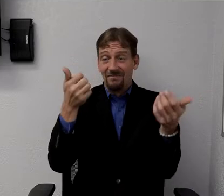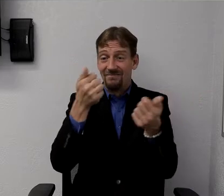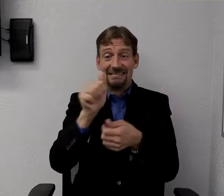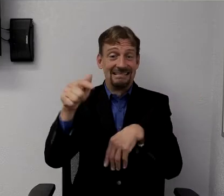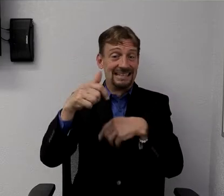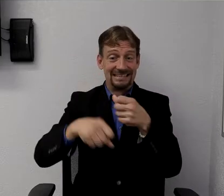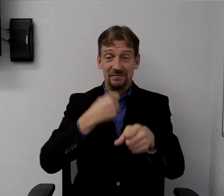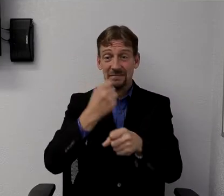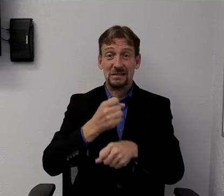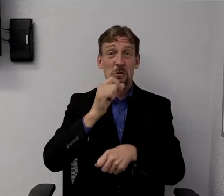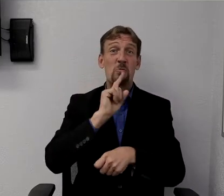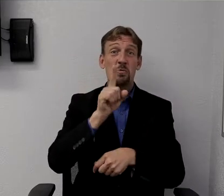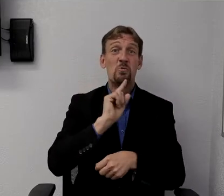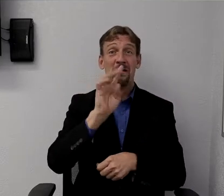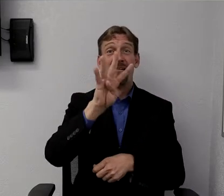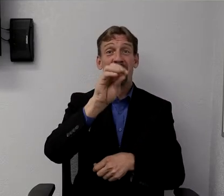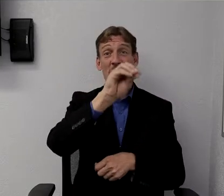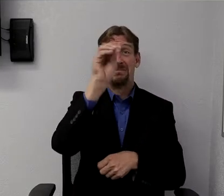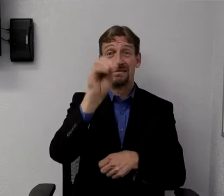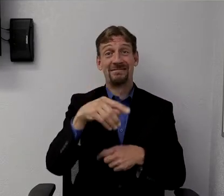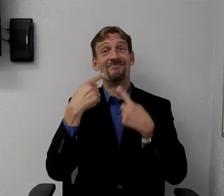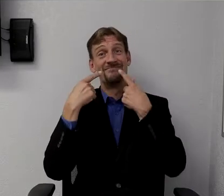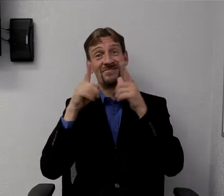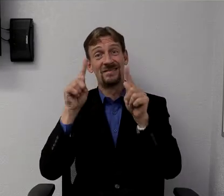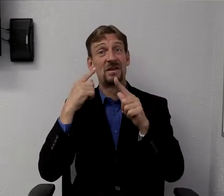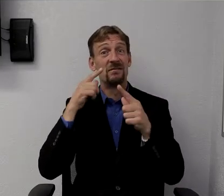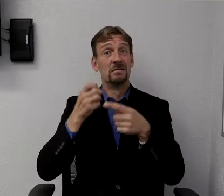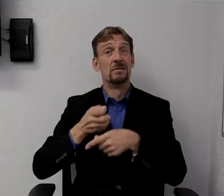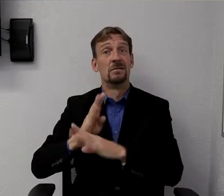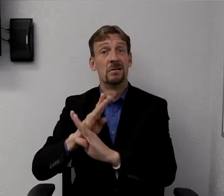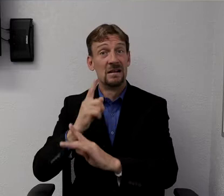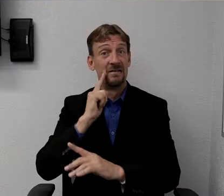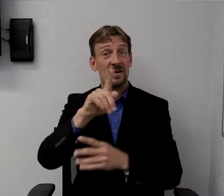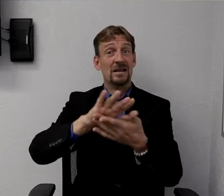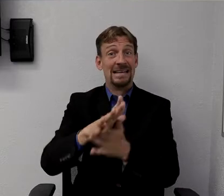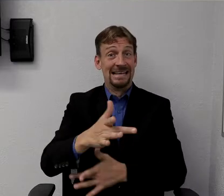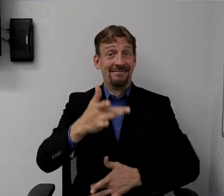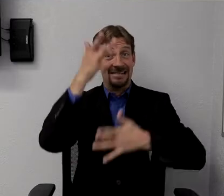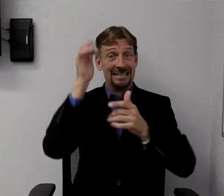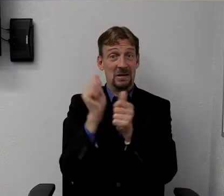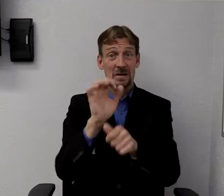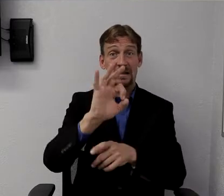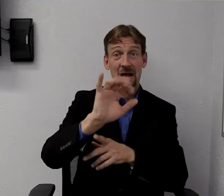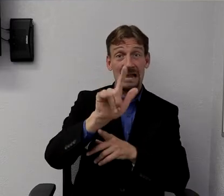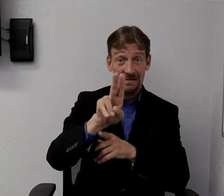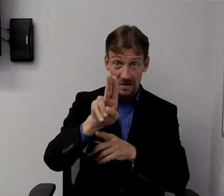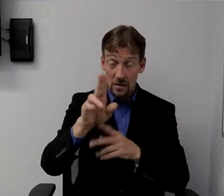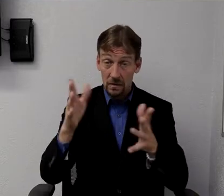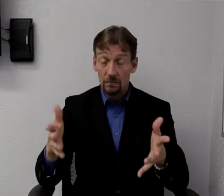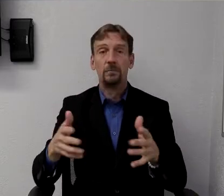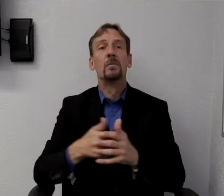about 40% effective in actually preventing you from contracting the virus. But that